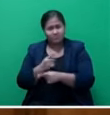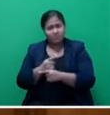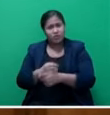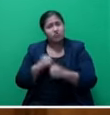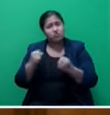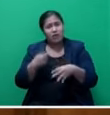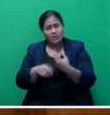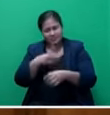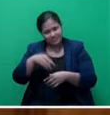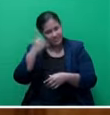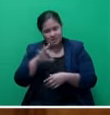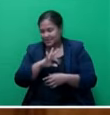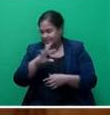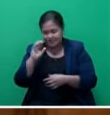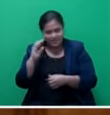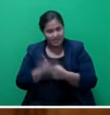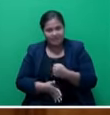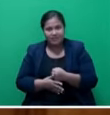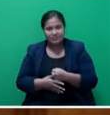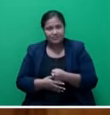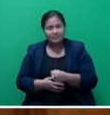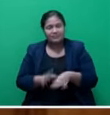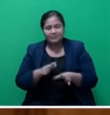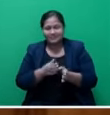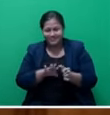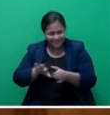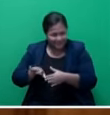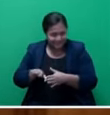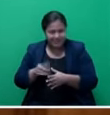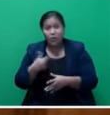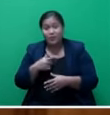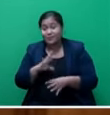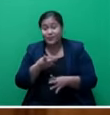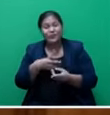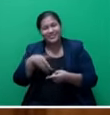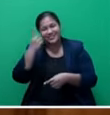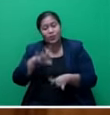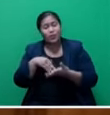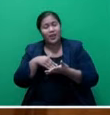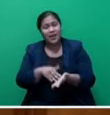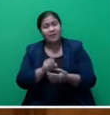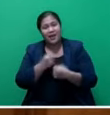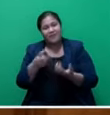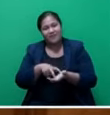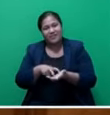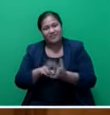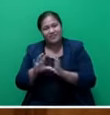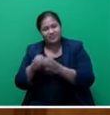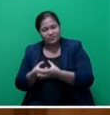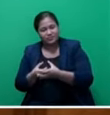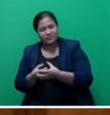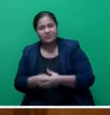must never cut back on education. Education will help our vulnerable